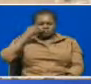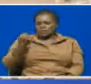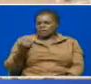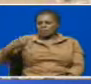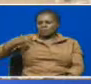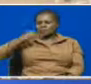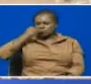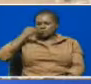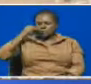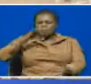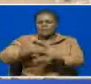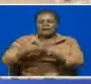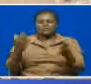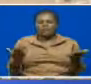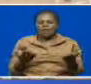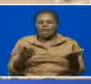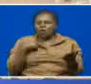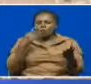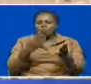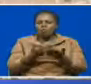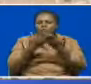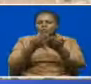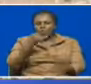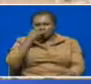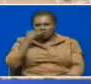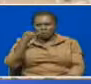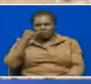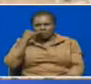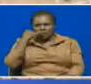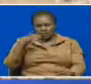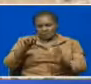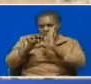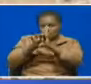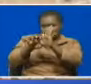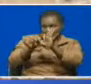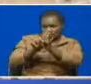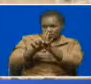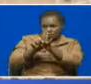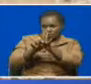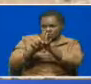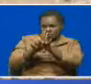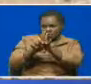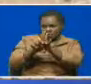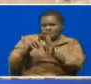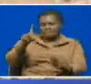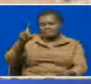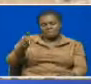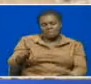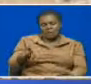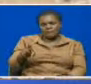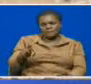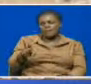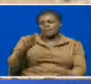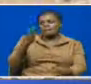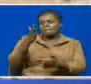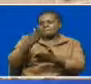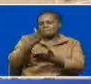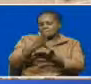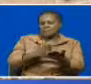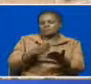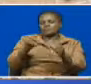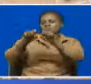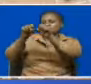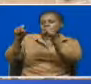found? Who is providing the drugs, for instance? It must be part of the